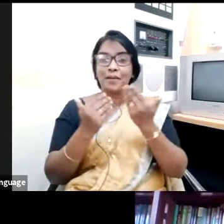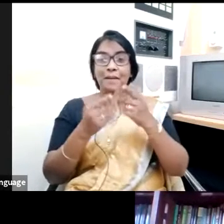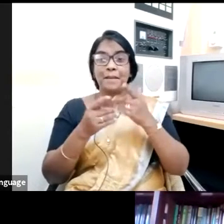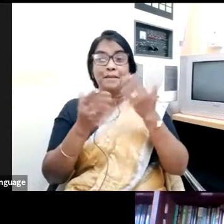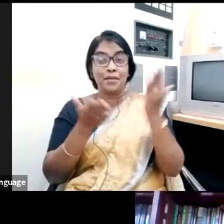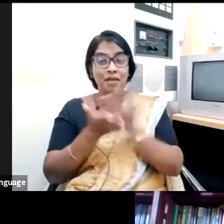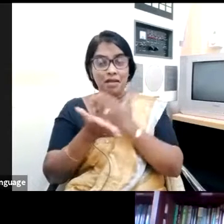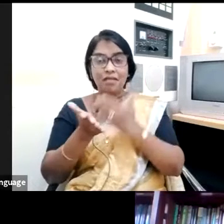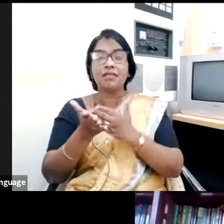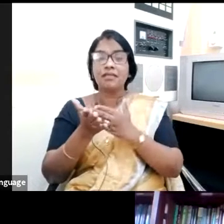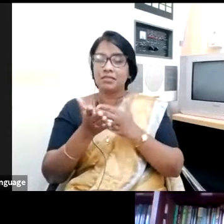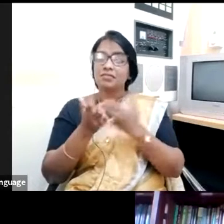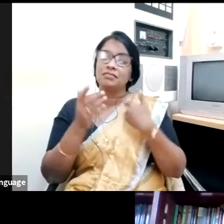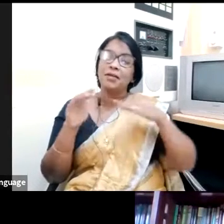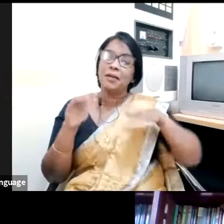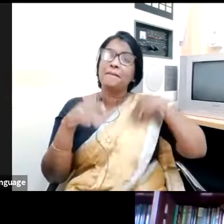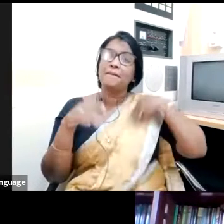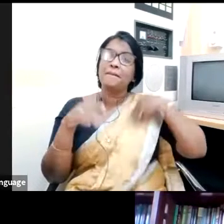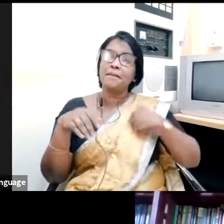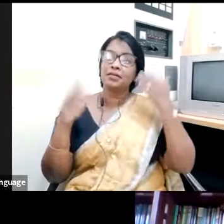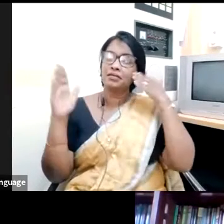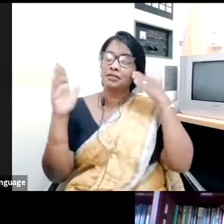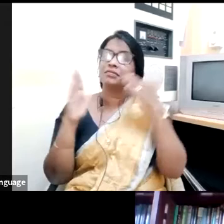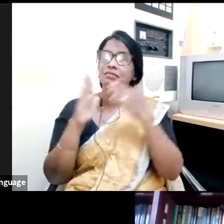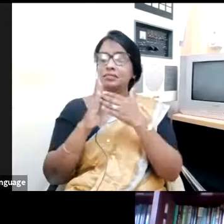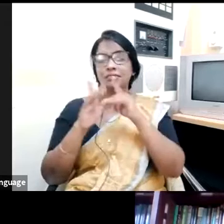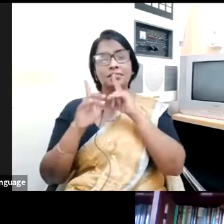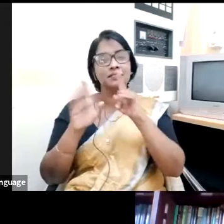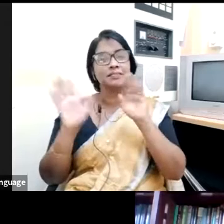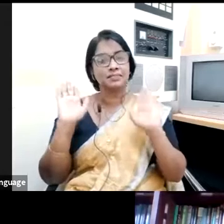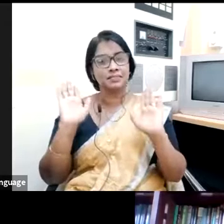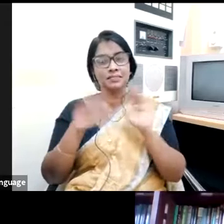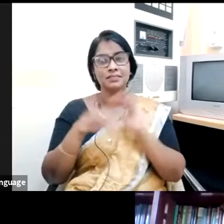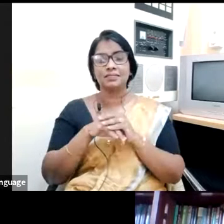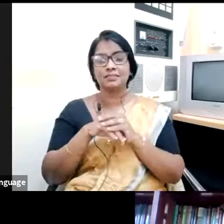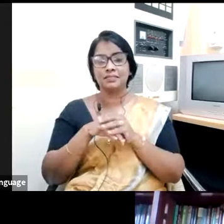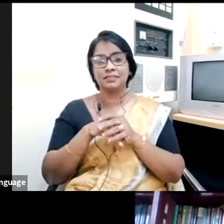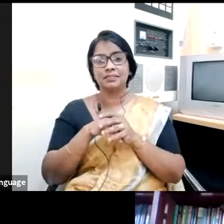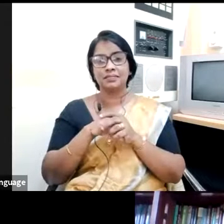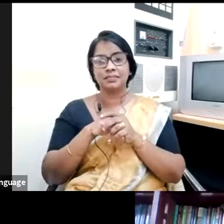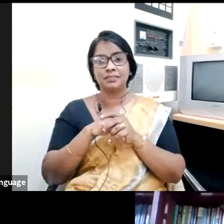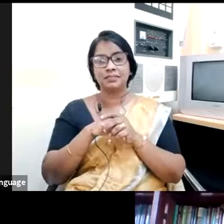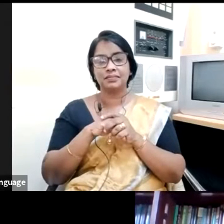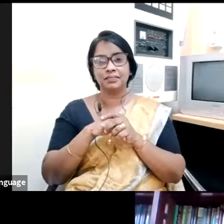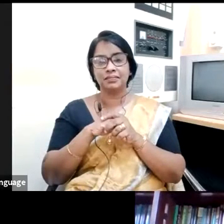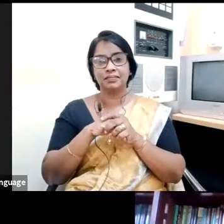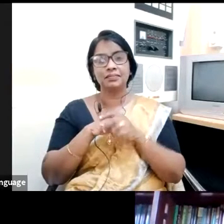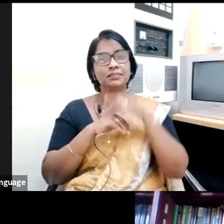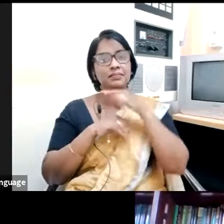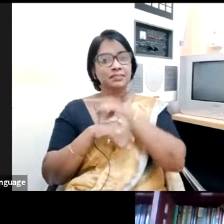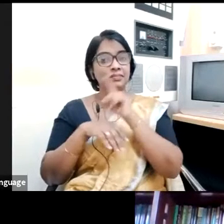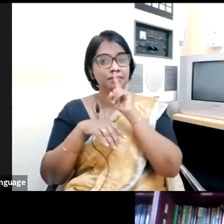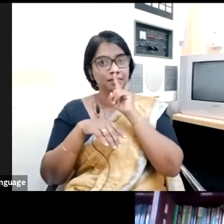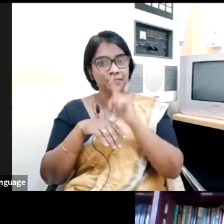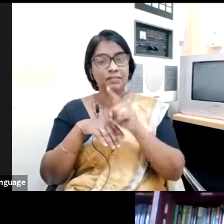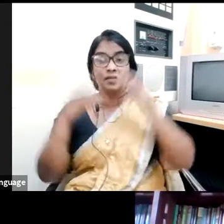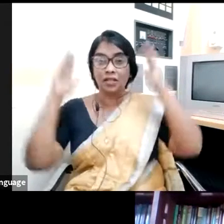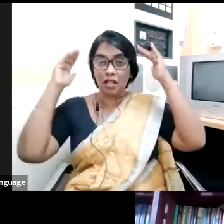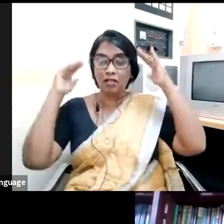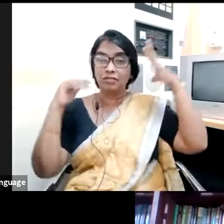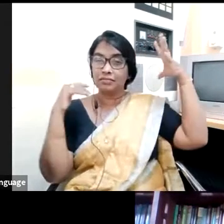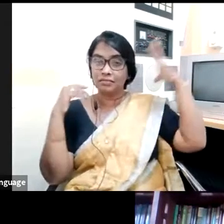things that I have to mention. To mitigate the climate emergency, we have gone into